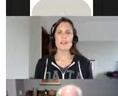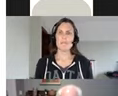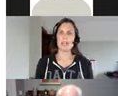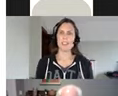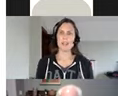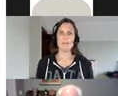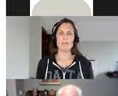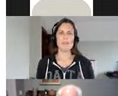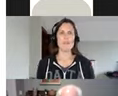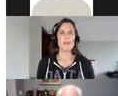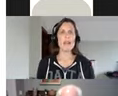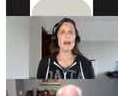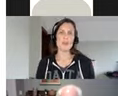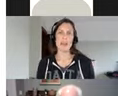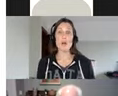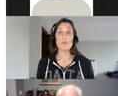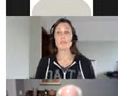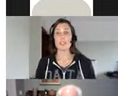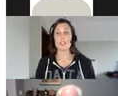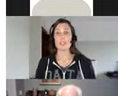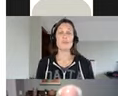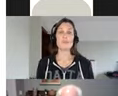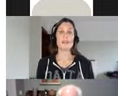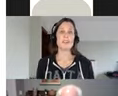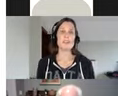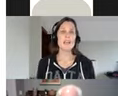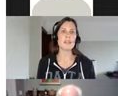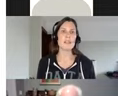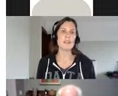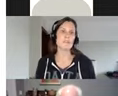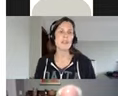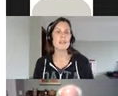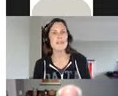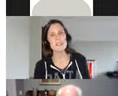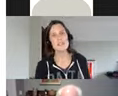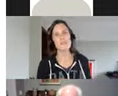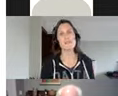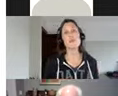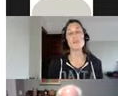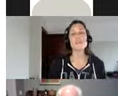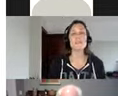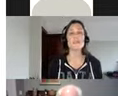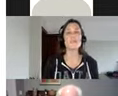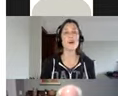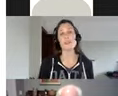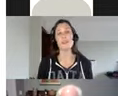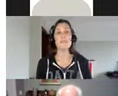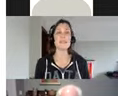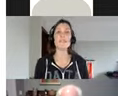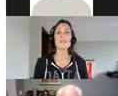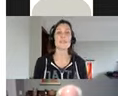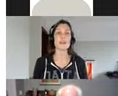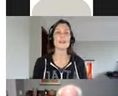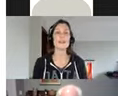want to try and match up your map with how people just intuitively understand things. And this is something that we do all the time